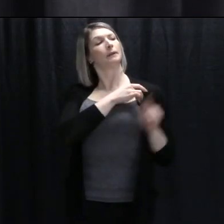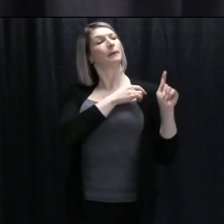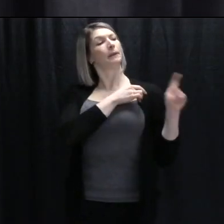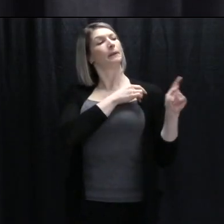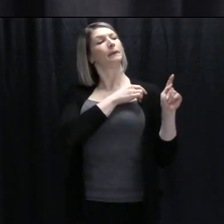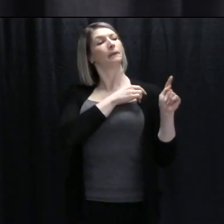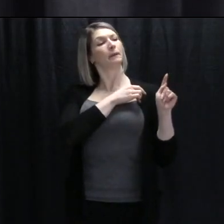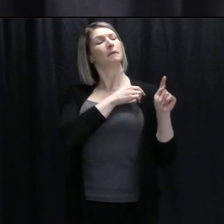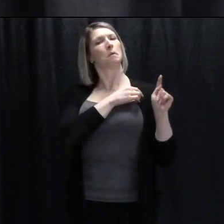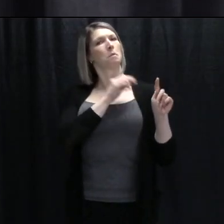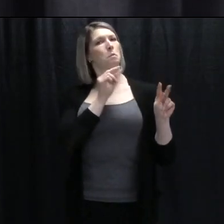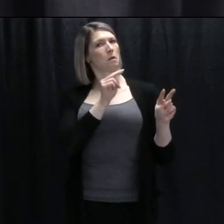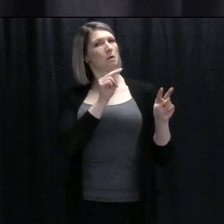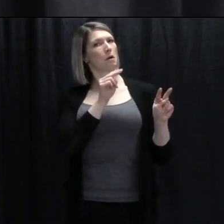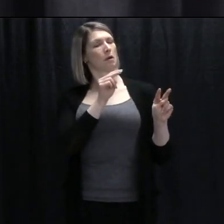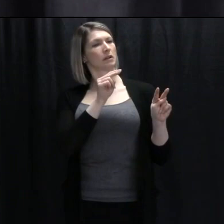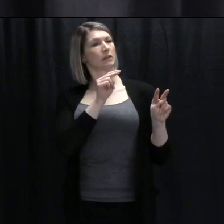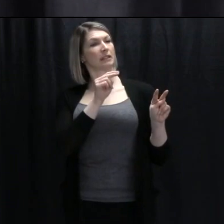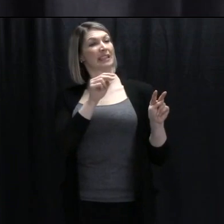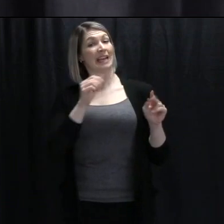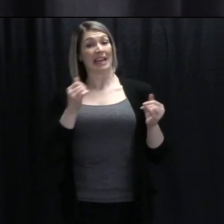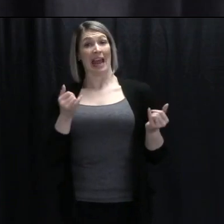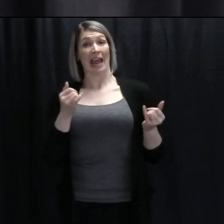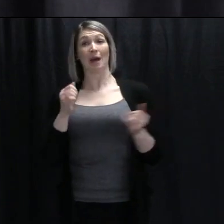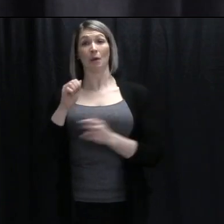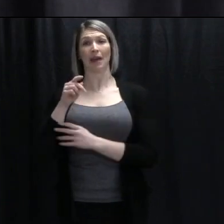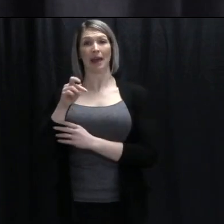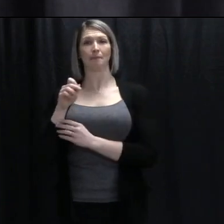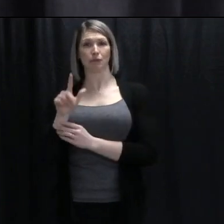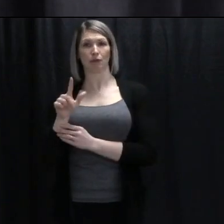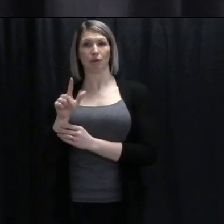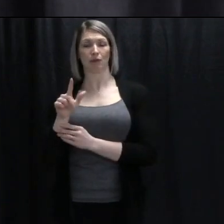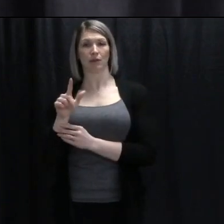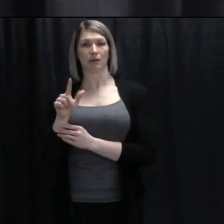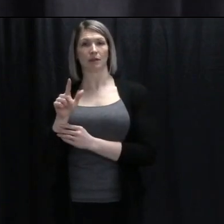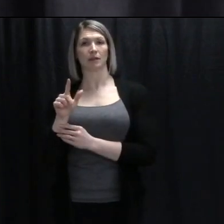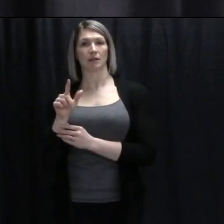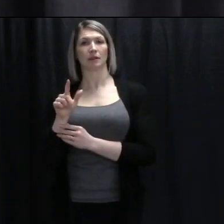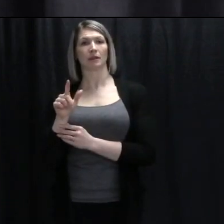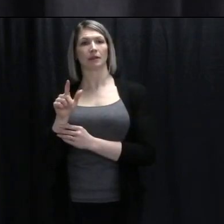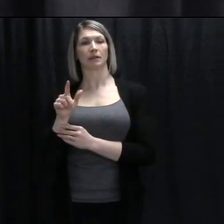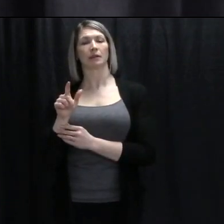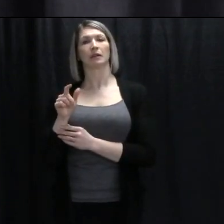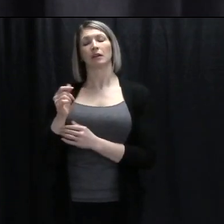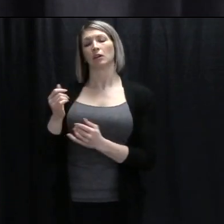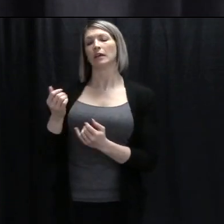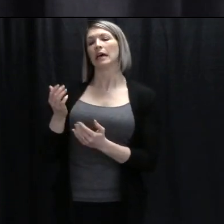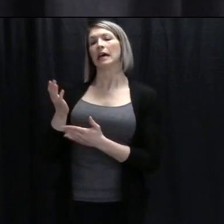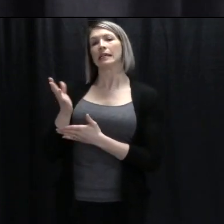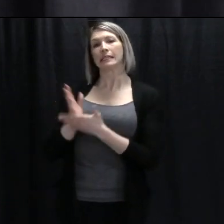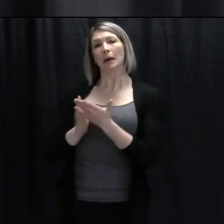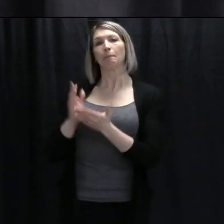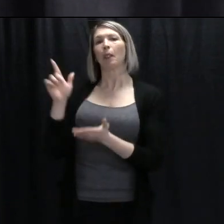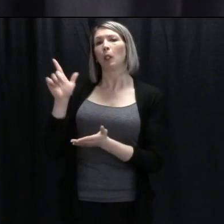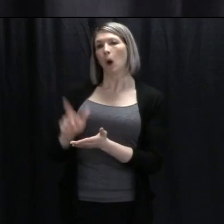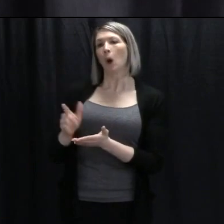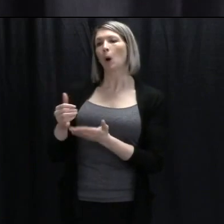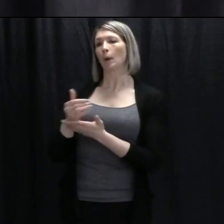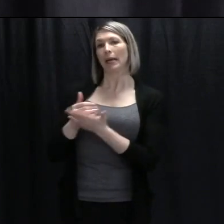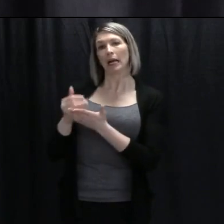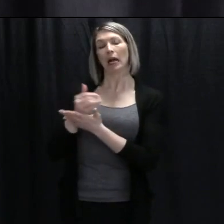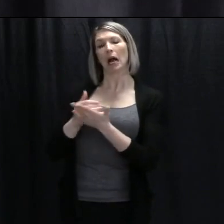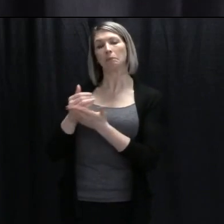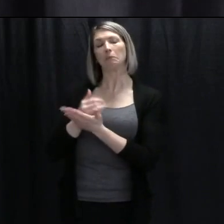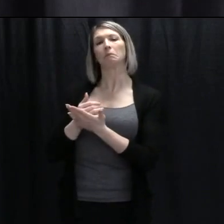month, if not the year, when those of us who have smaller incomes and are more reliant on